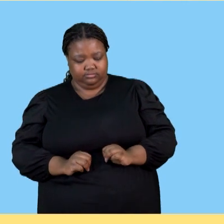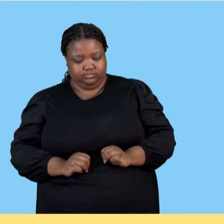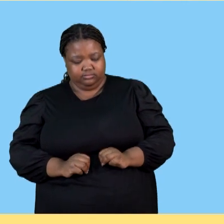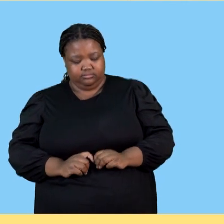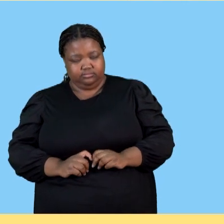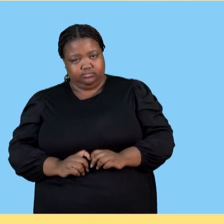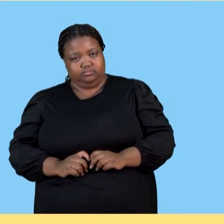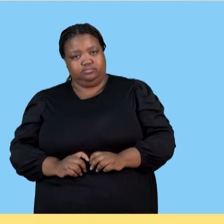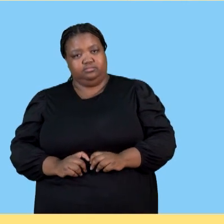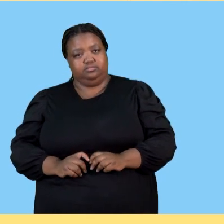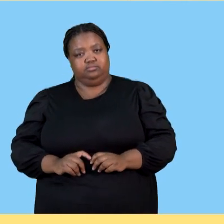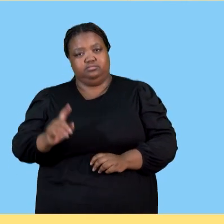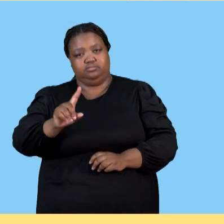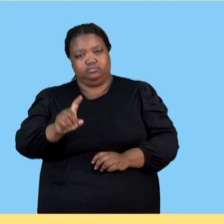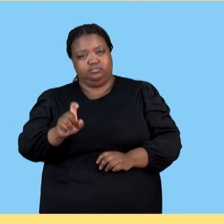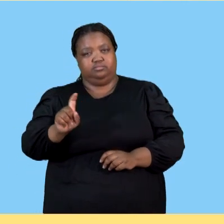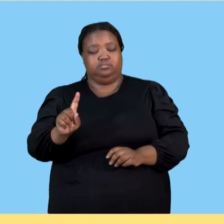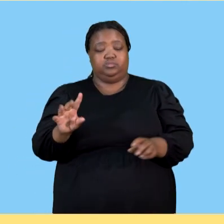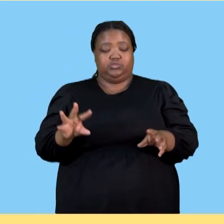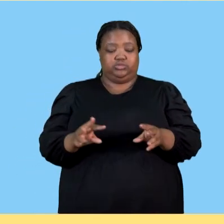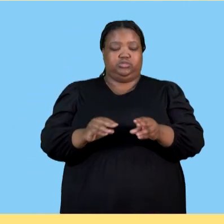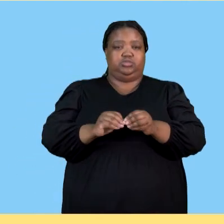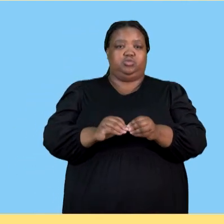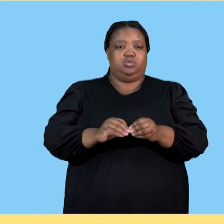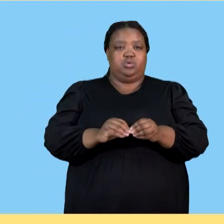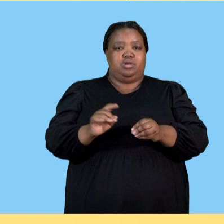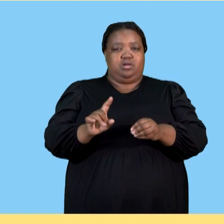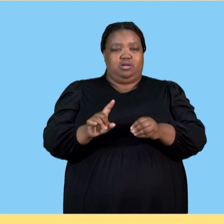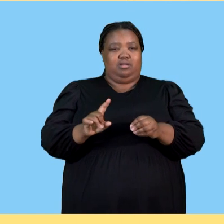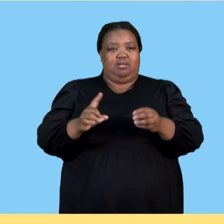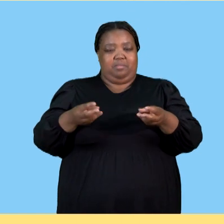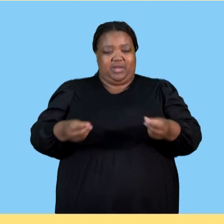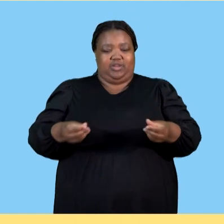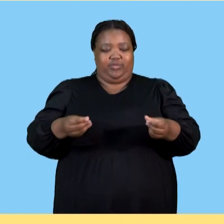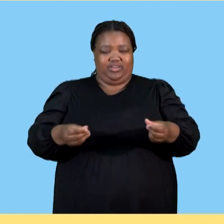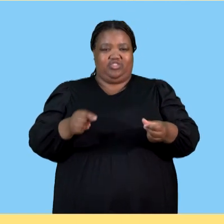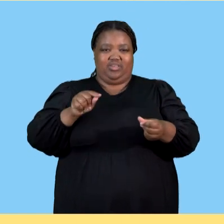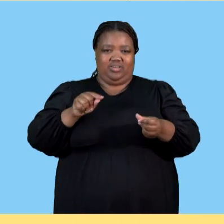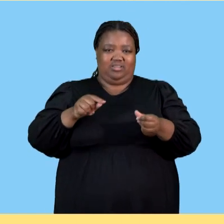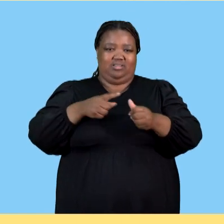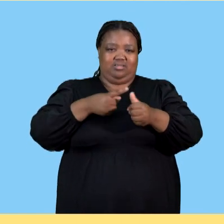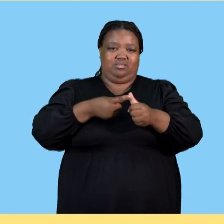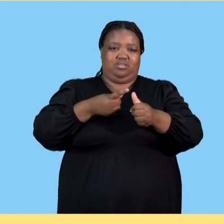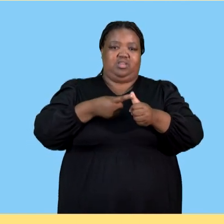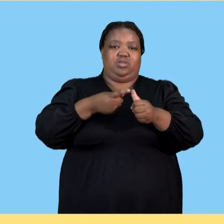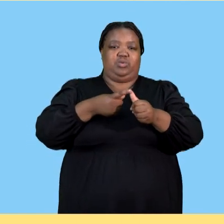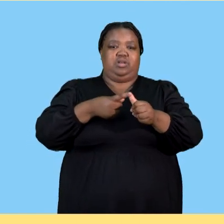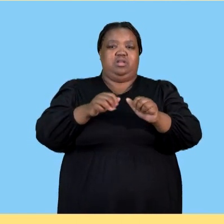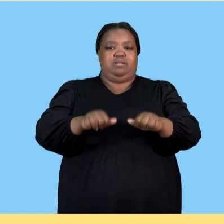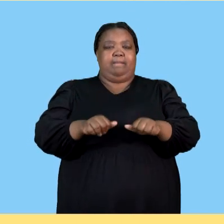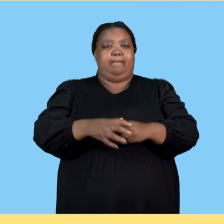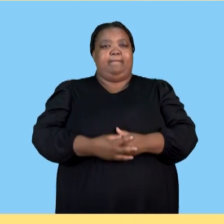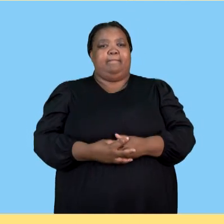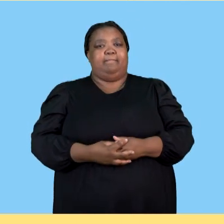The next question then says, calculate the total manufacturing overhead. The total